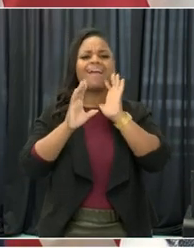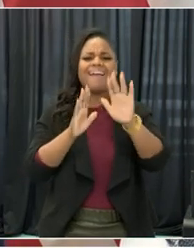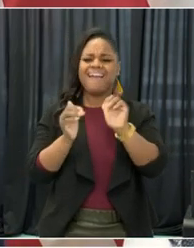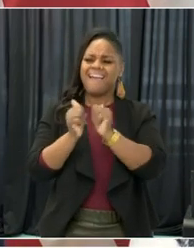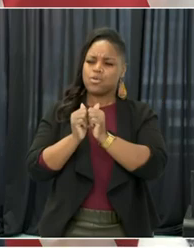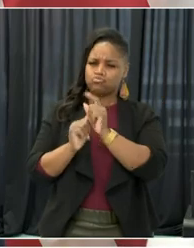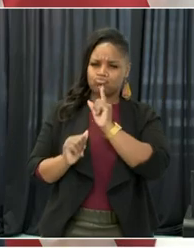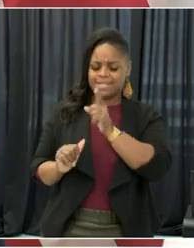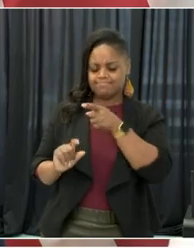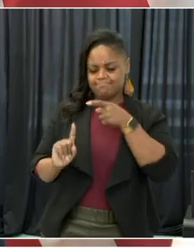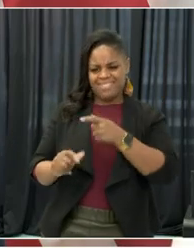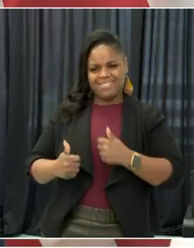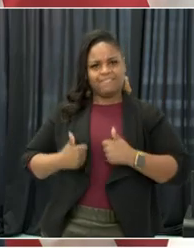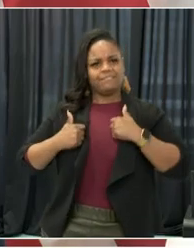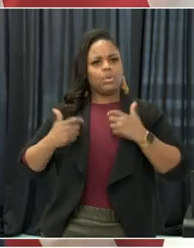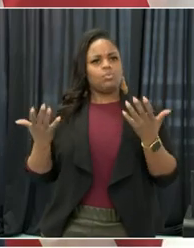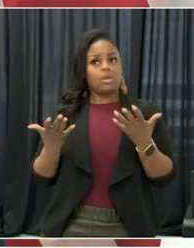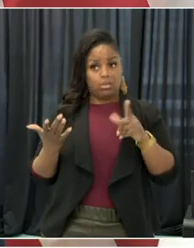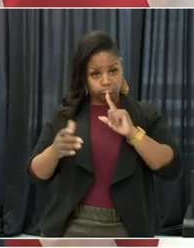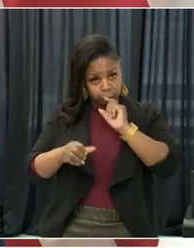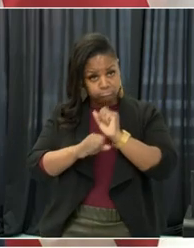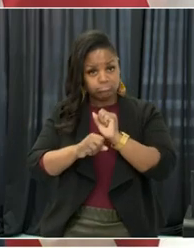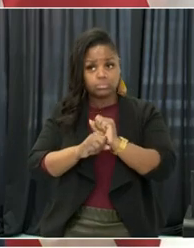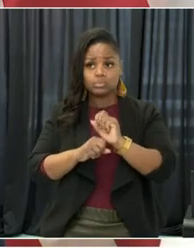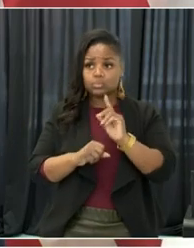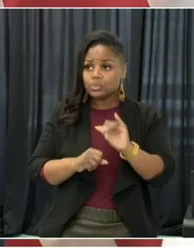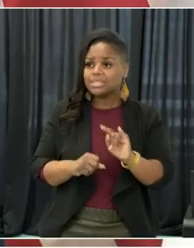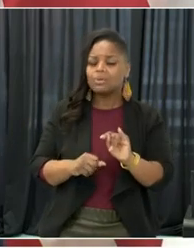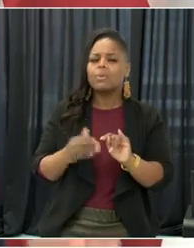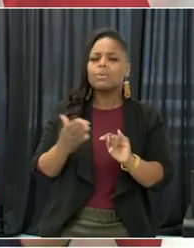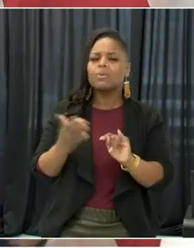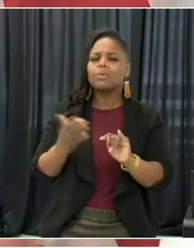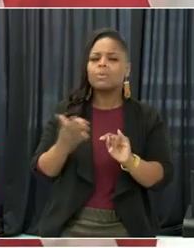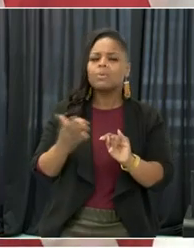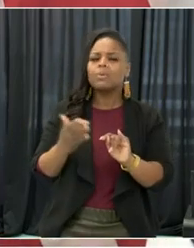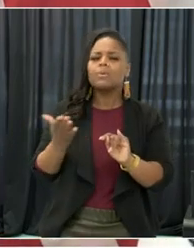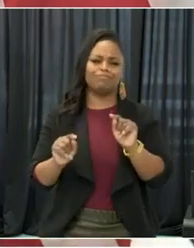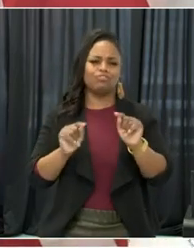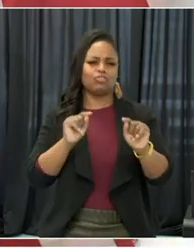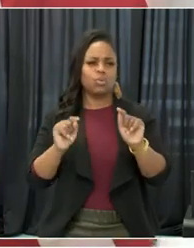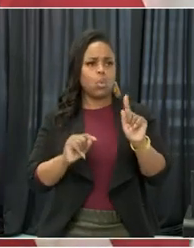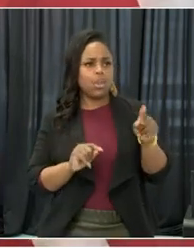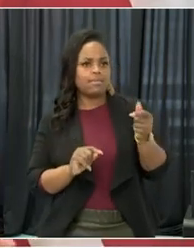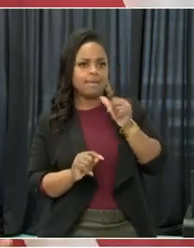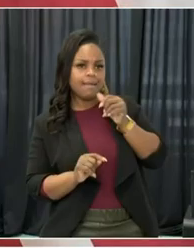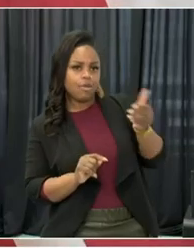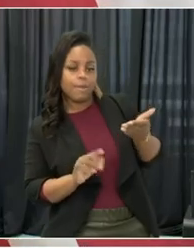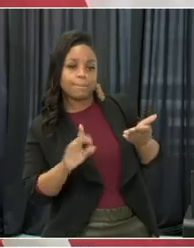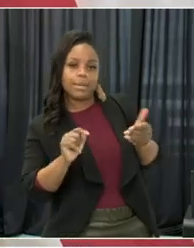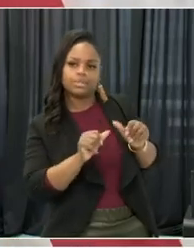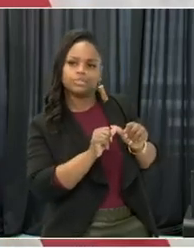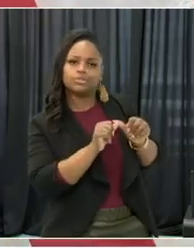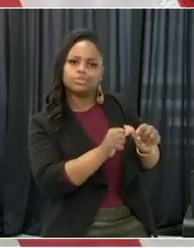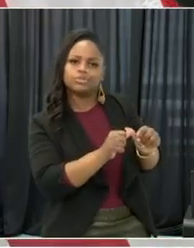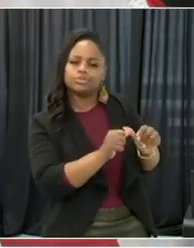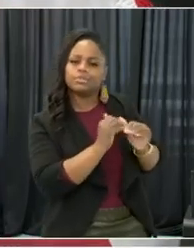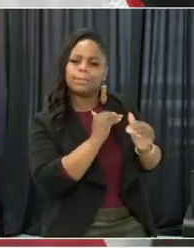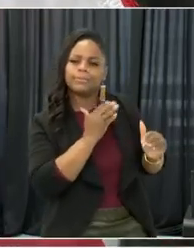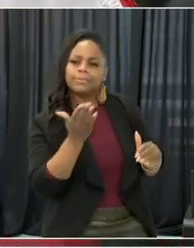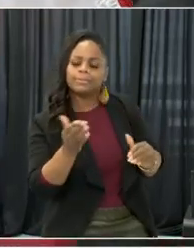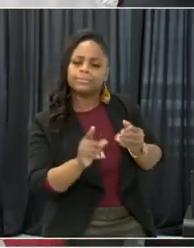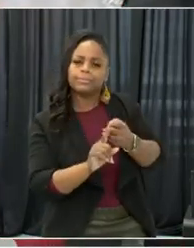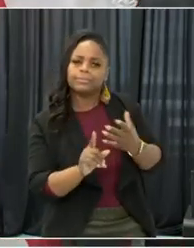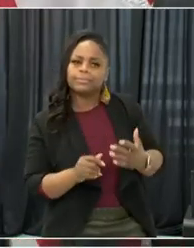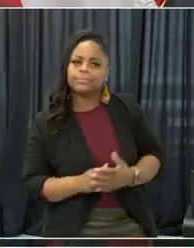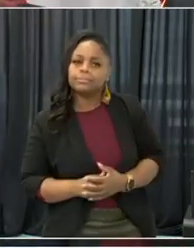that, and what are you doing differently this time around to not only hire but to retain? Let me let me ask the chief to talk to you